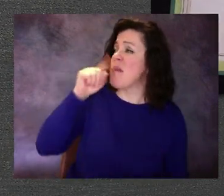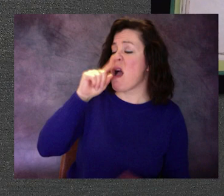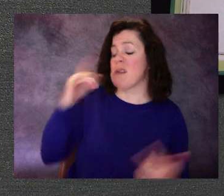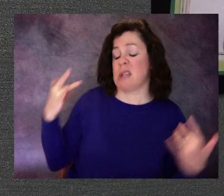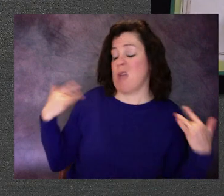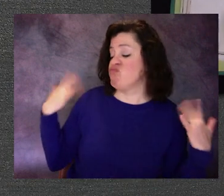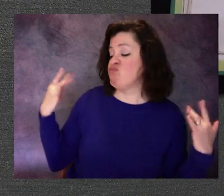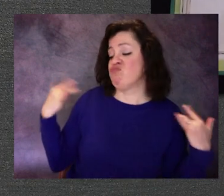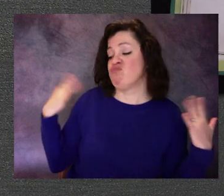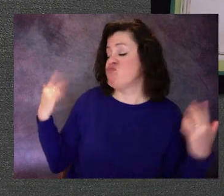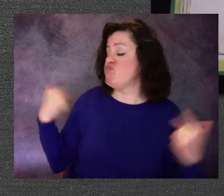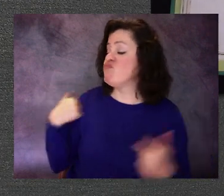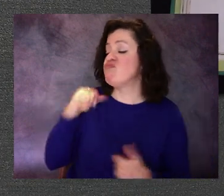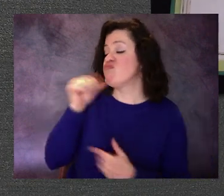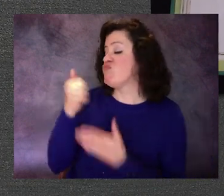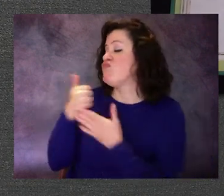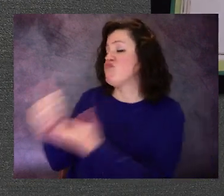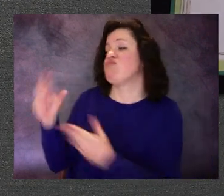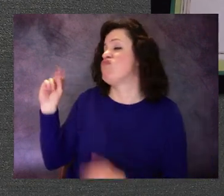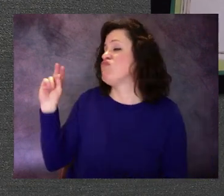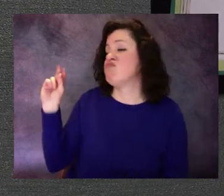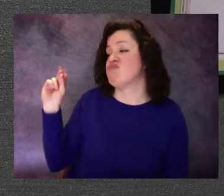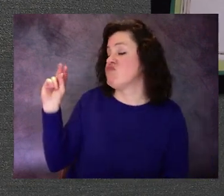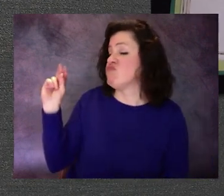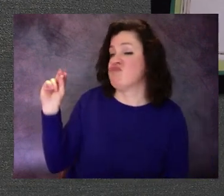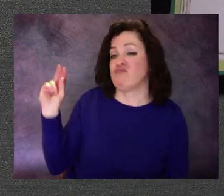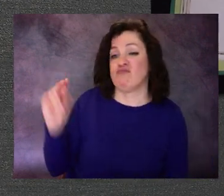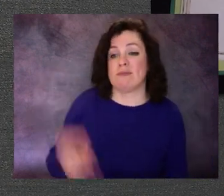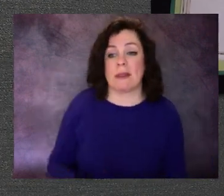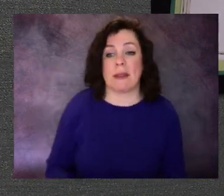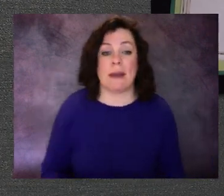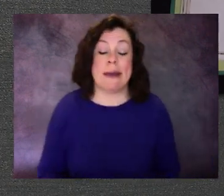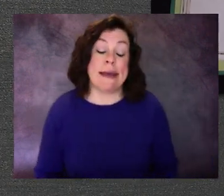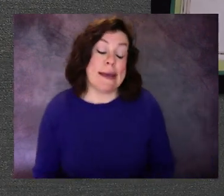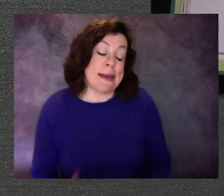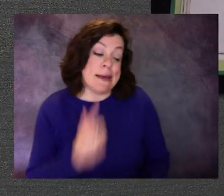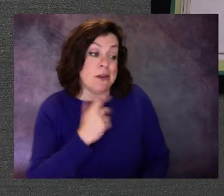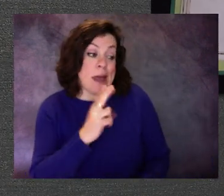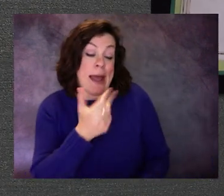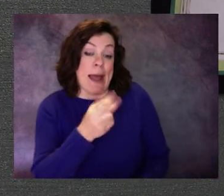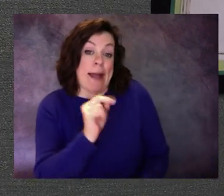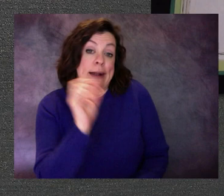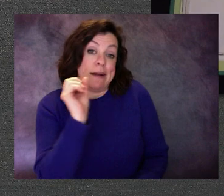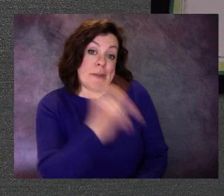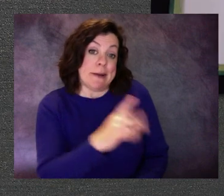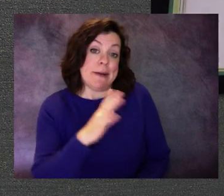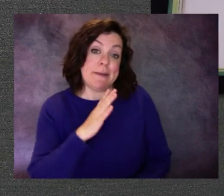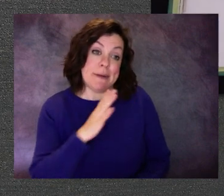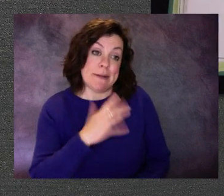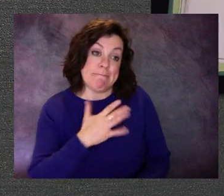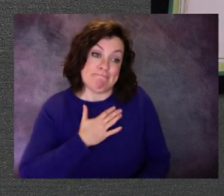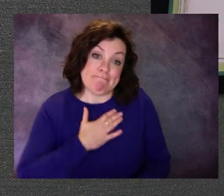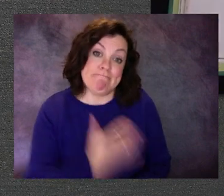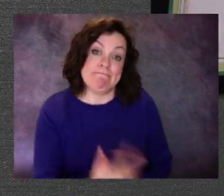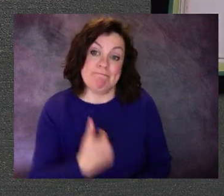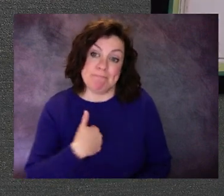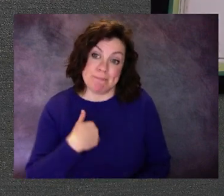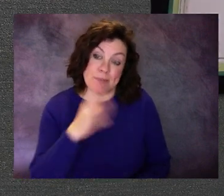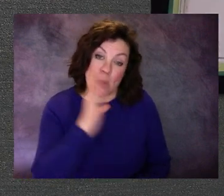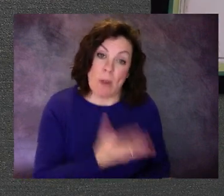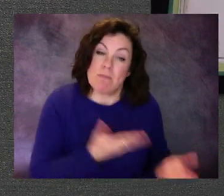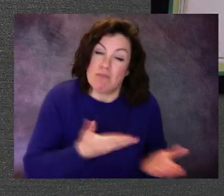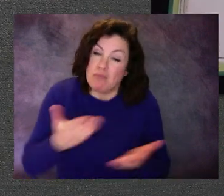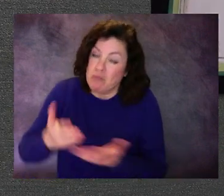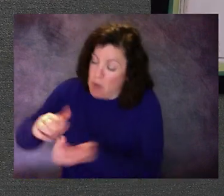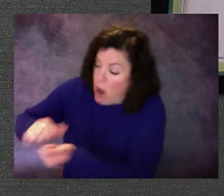said the dog. "Not I," said the mouse. "Then I will," said the little red hen. And she did. The little red